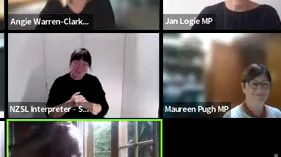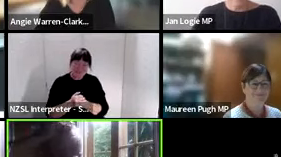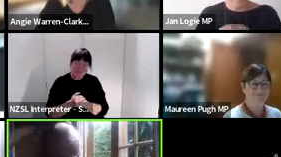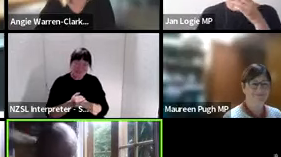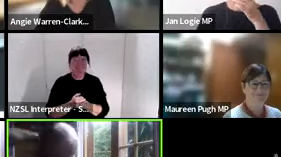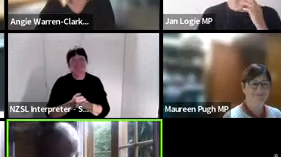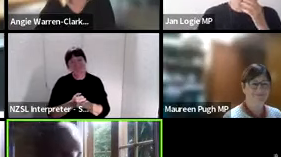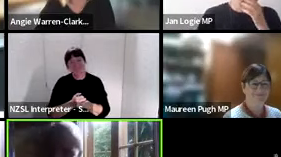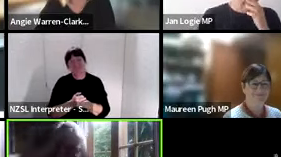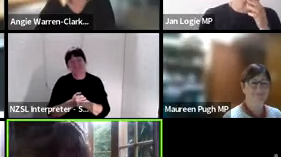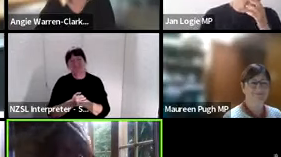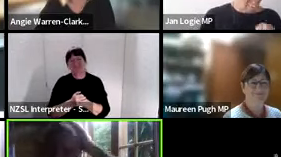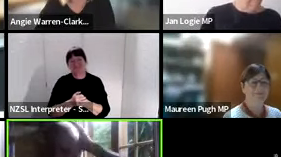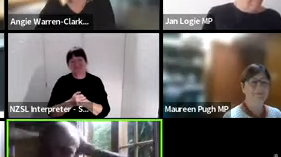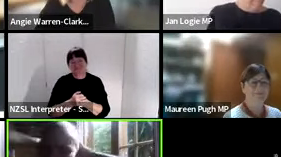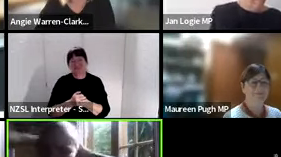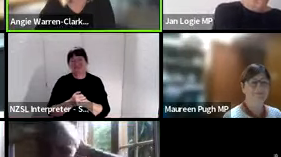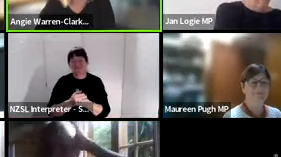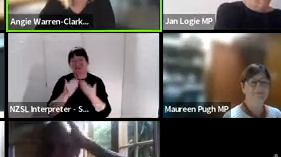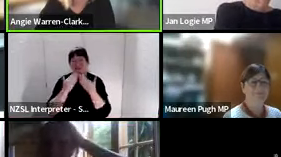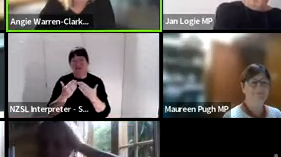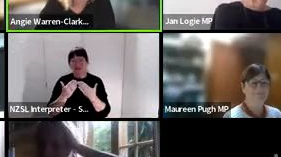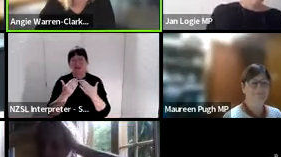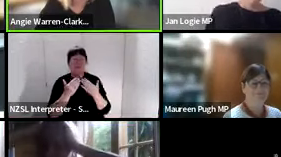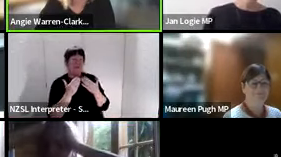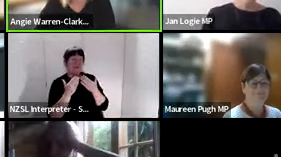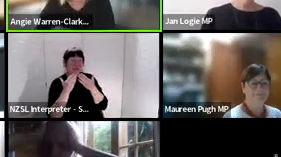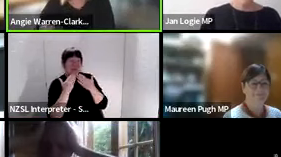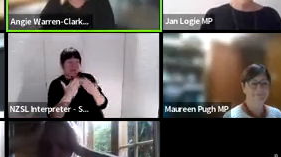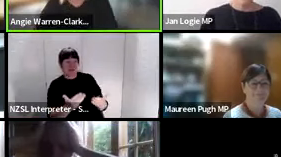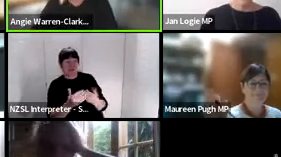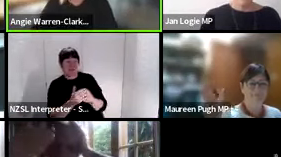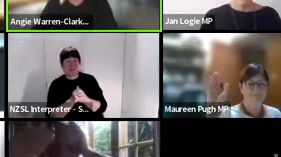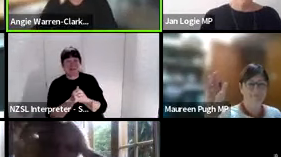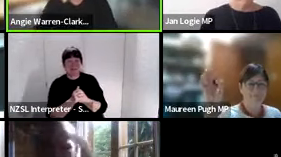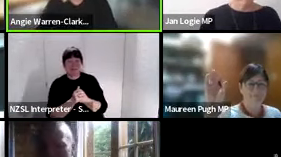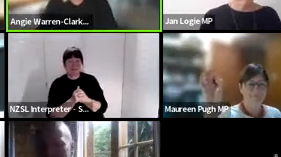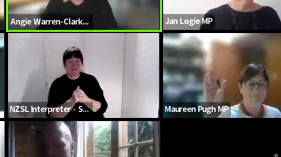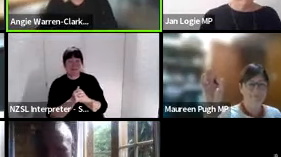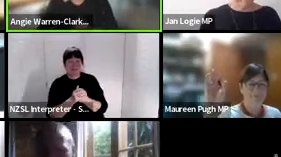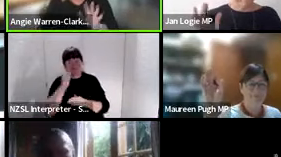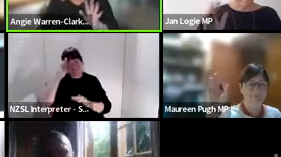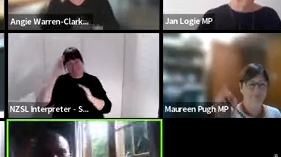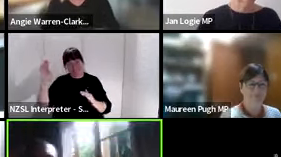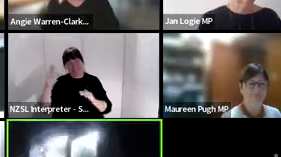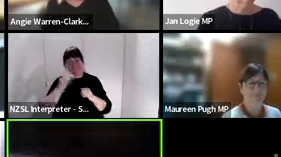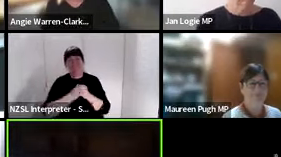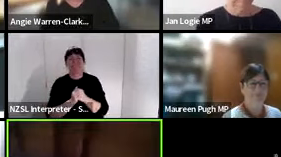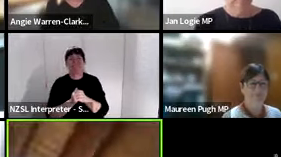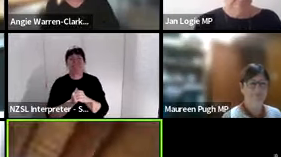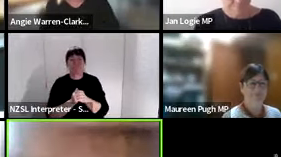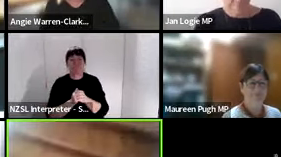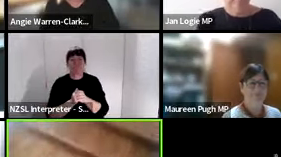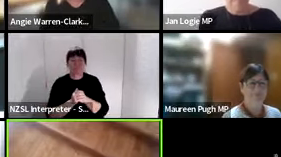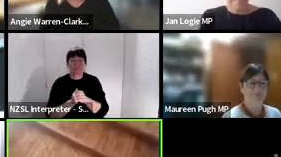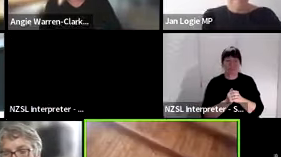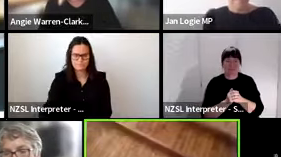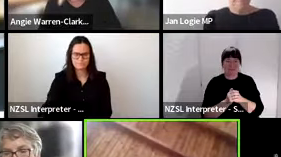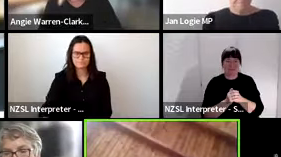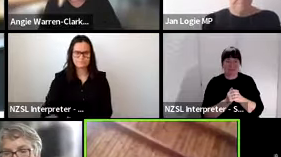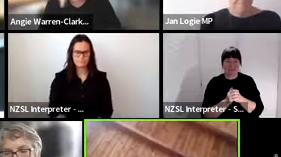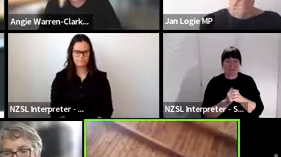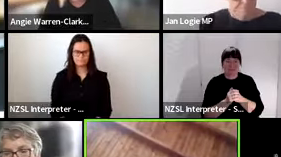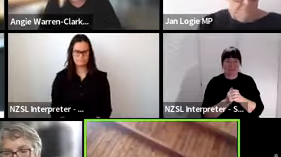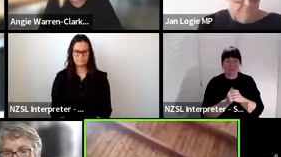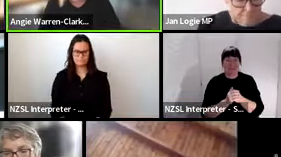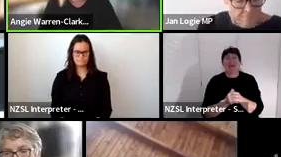I really appreciate your time. Thank you. All right, thank you very much. Ka kite. Ka kite.